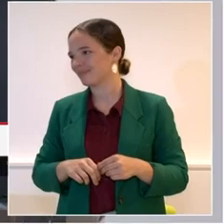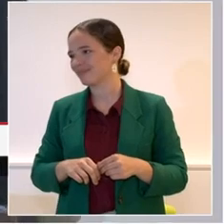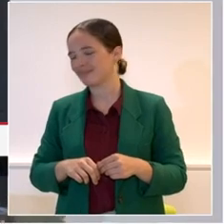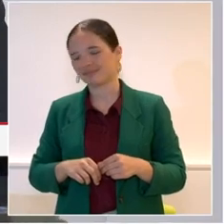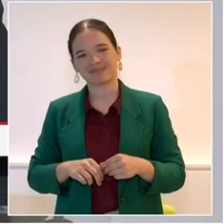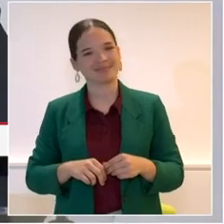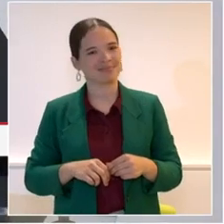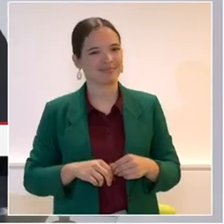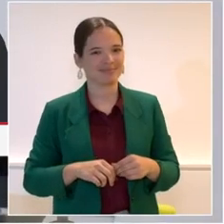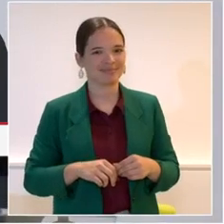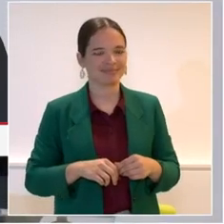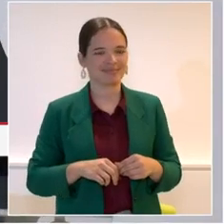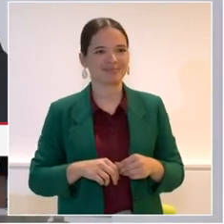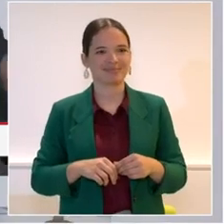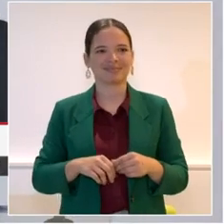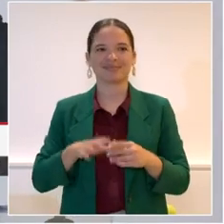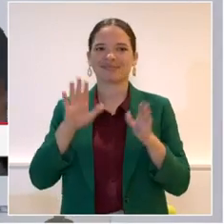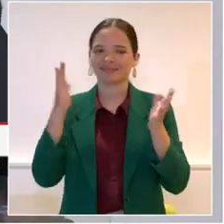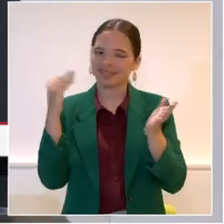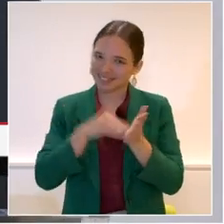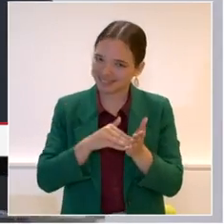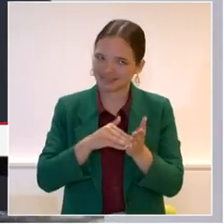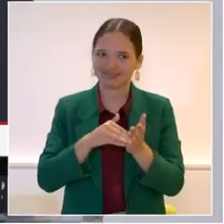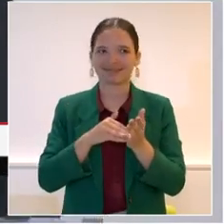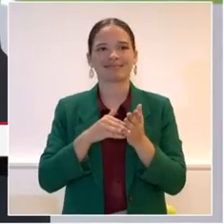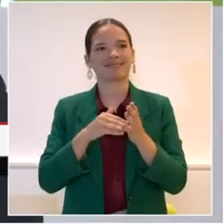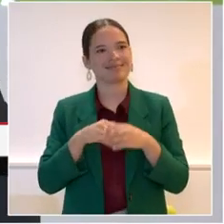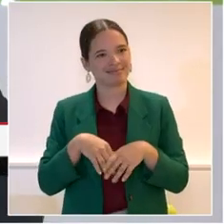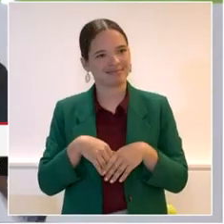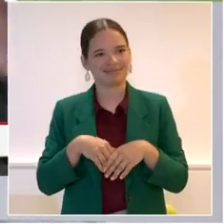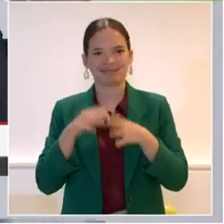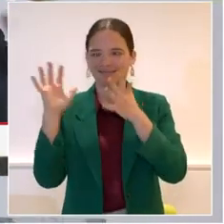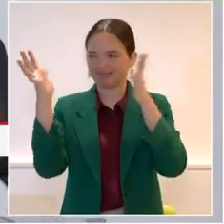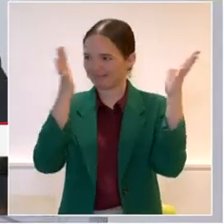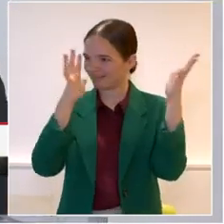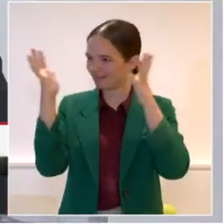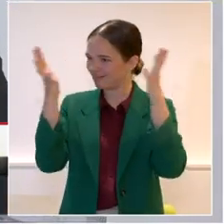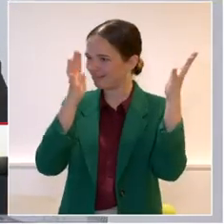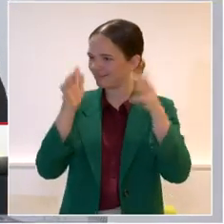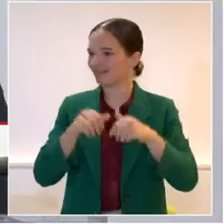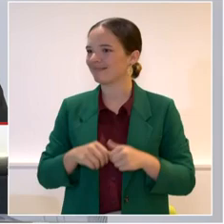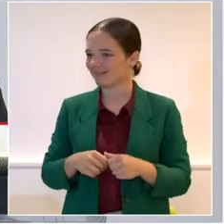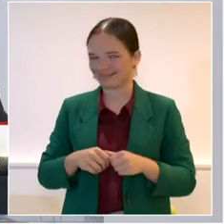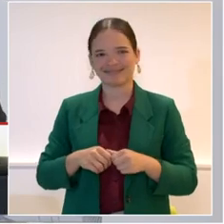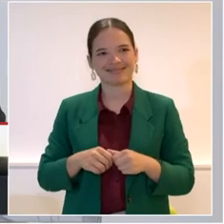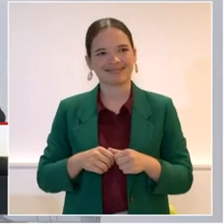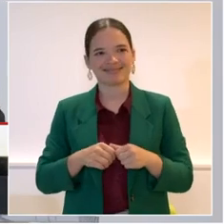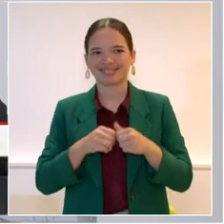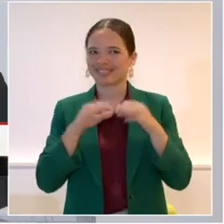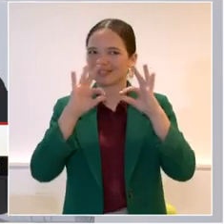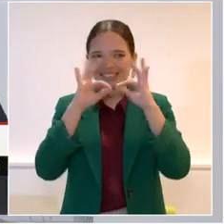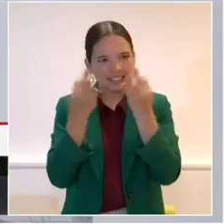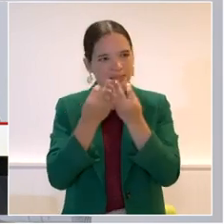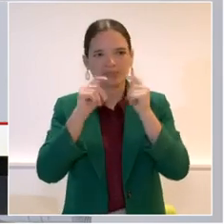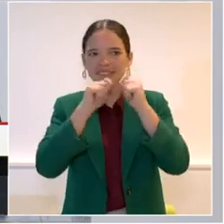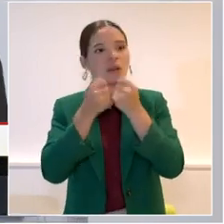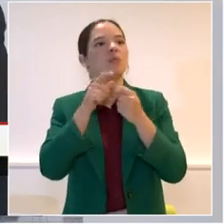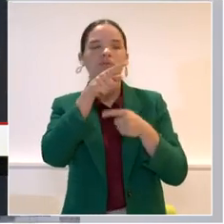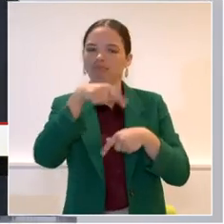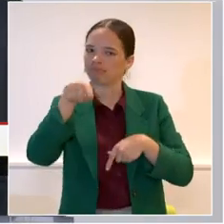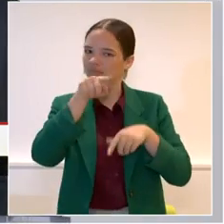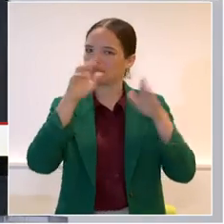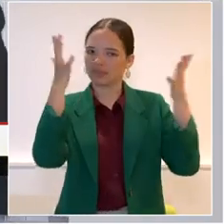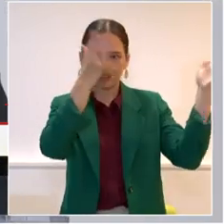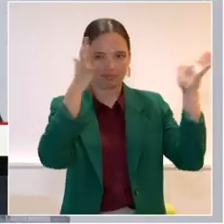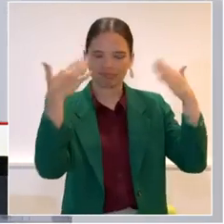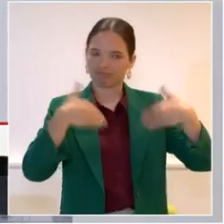Randall. How about another applause for Director Zeilinger and her entire team? Kudos to your team. You guys are doing excellent